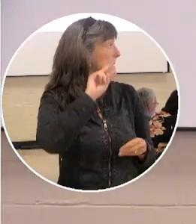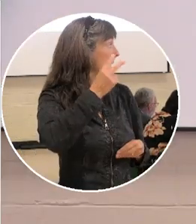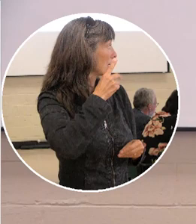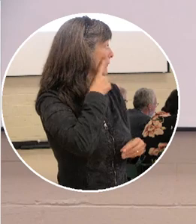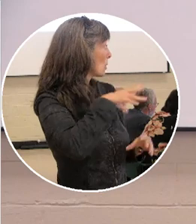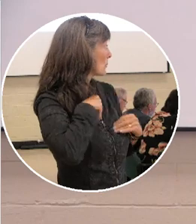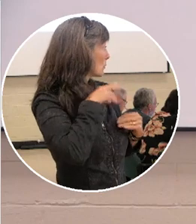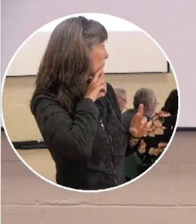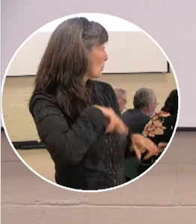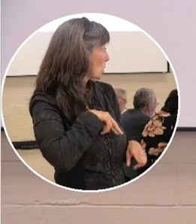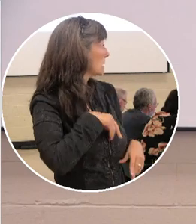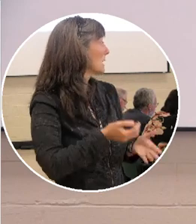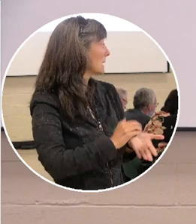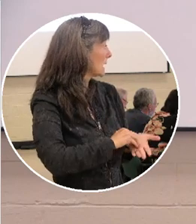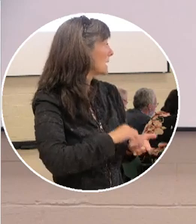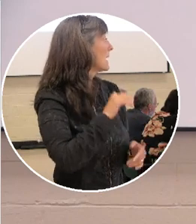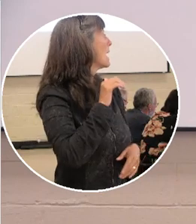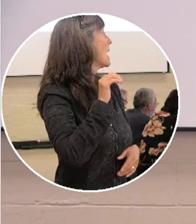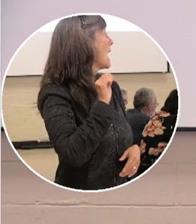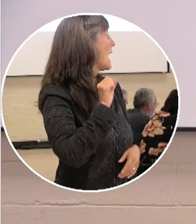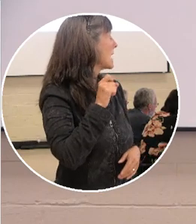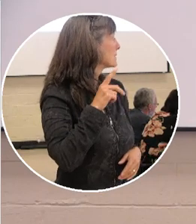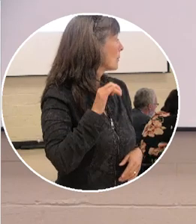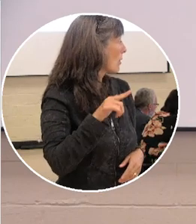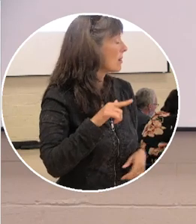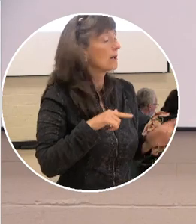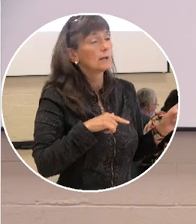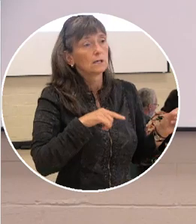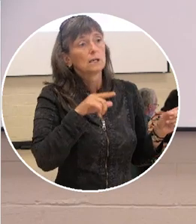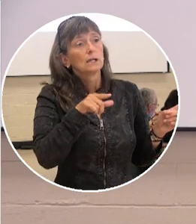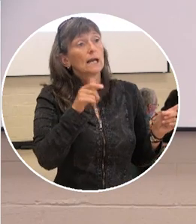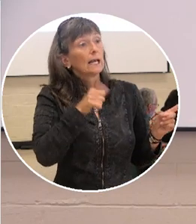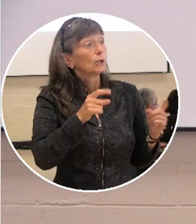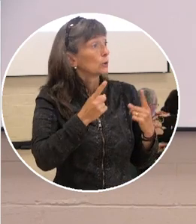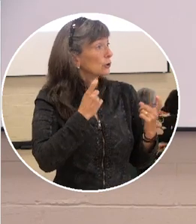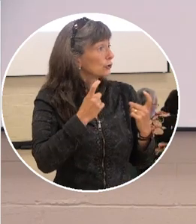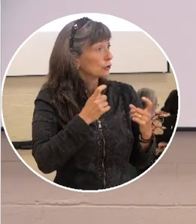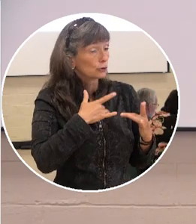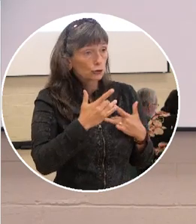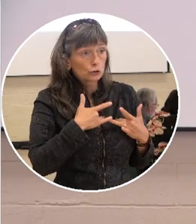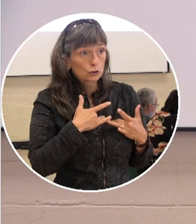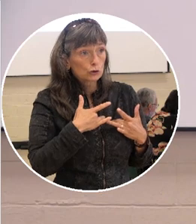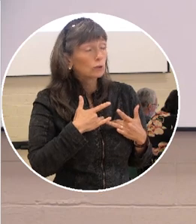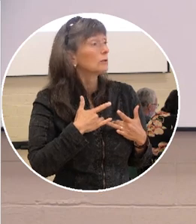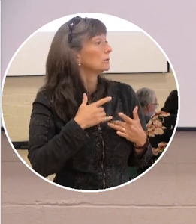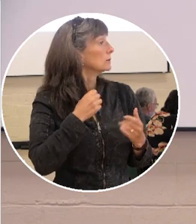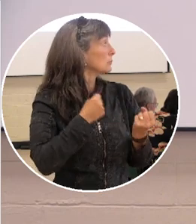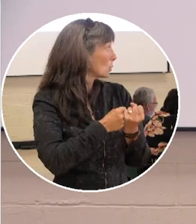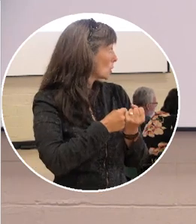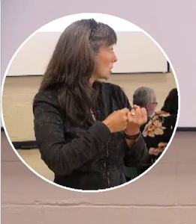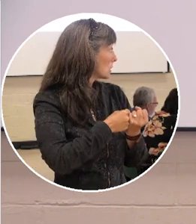the report? Again, Trustee Aspel. Any questions or concerns? All in favor?